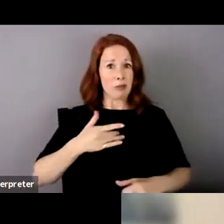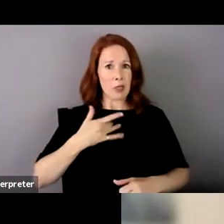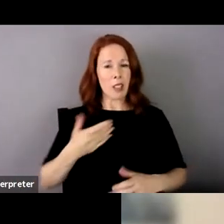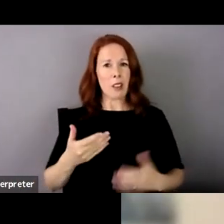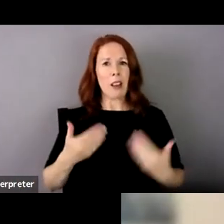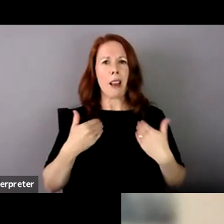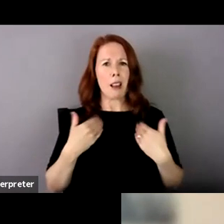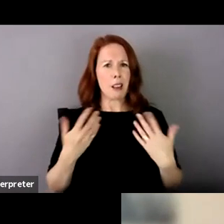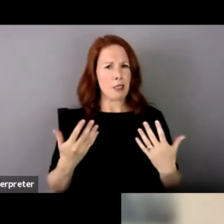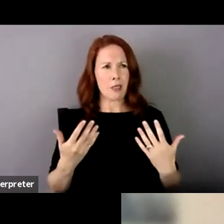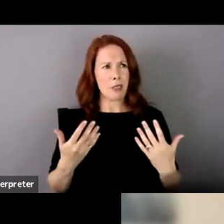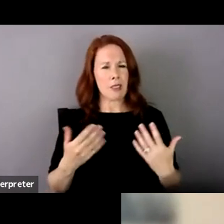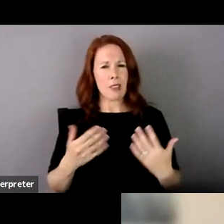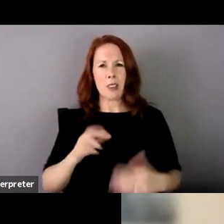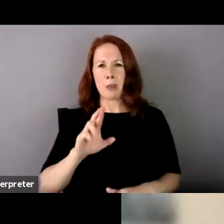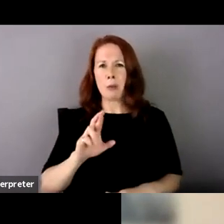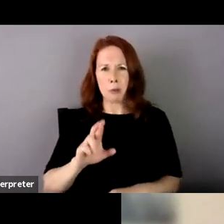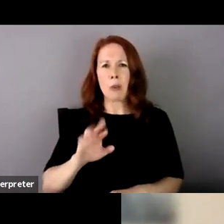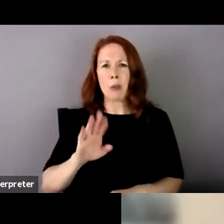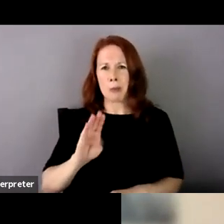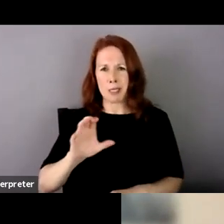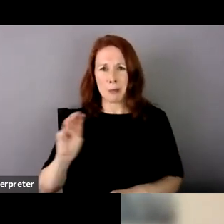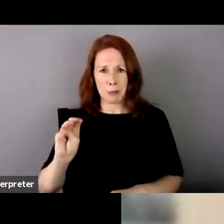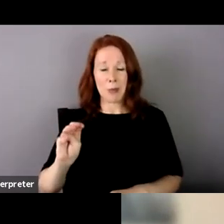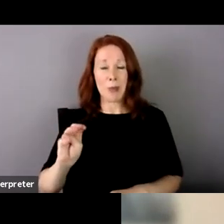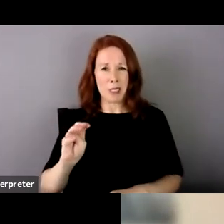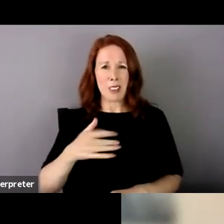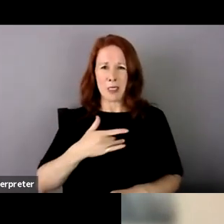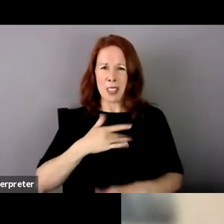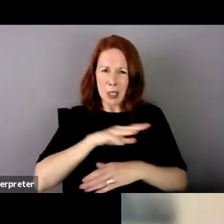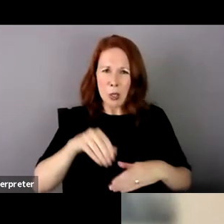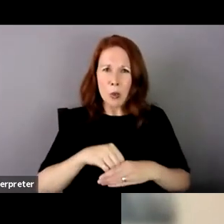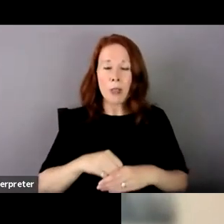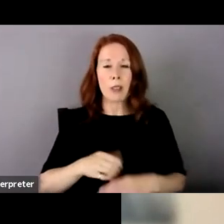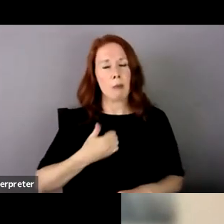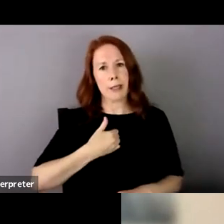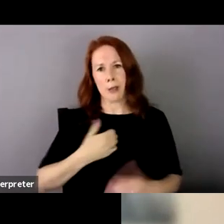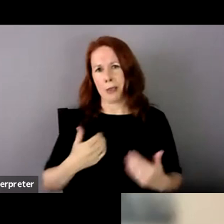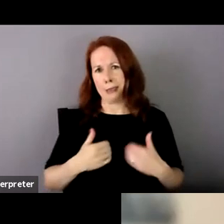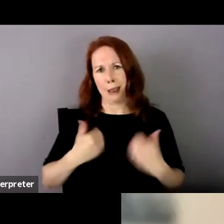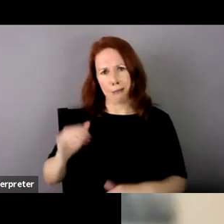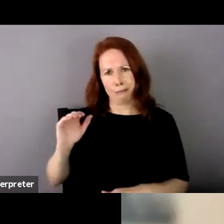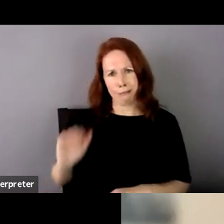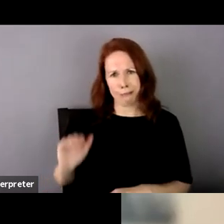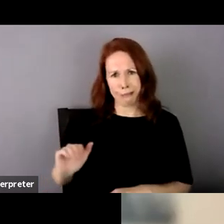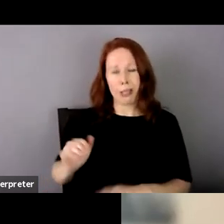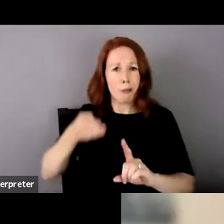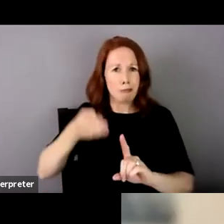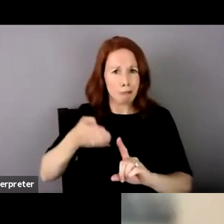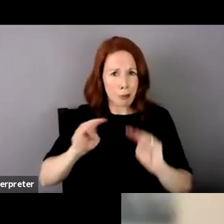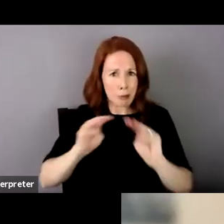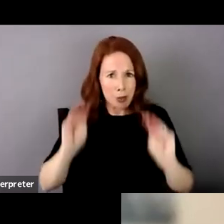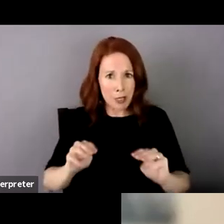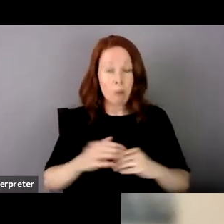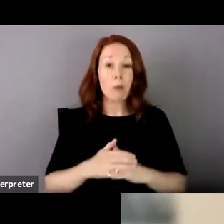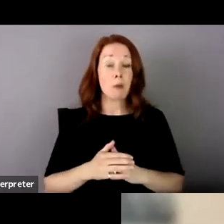special touches that make me feel included. Like, I've been coming to the BC Museum since I was my daughter's age, and it wasn't until I was using a